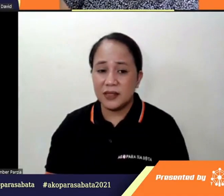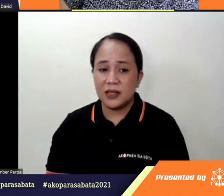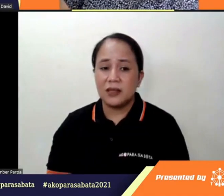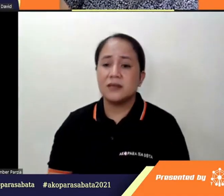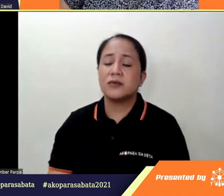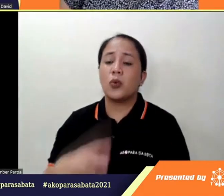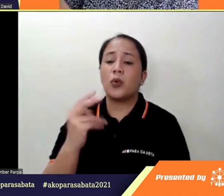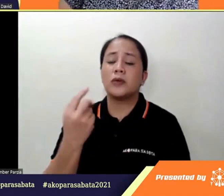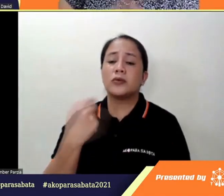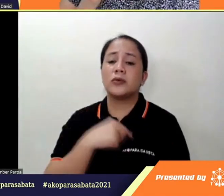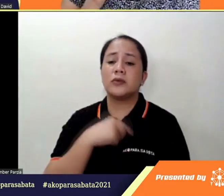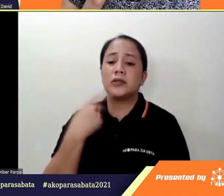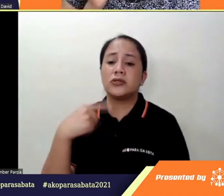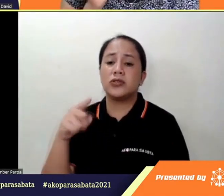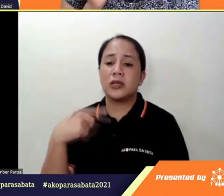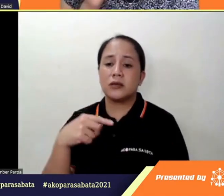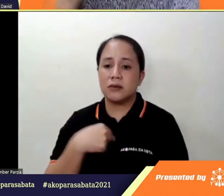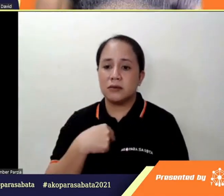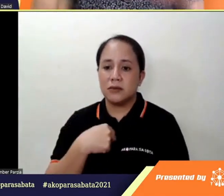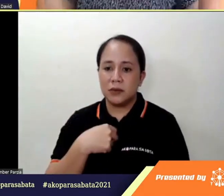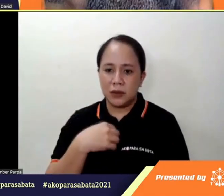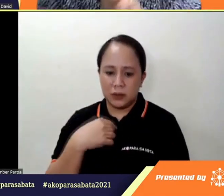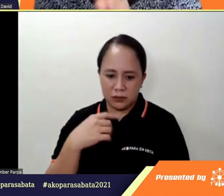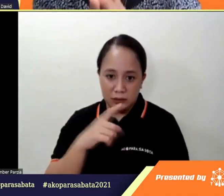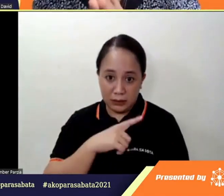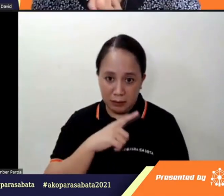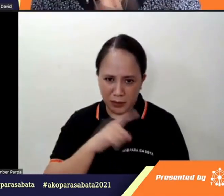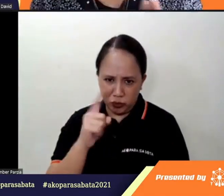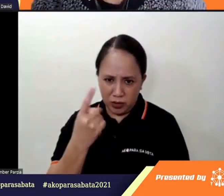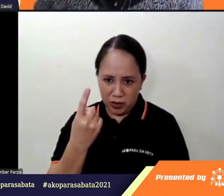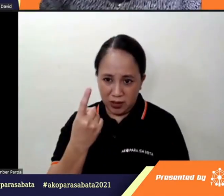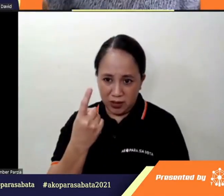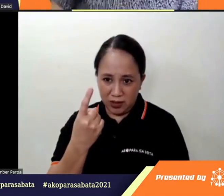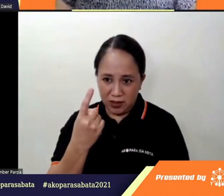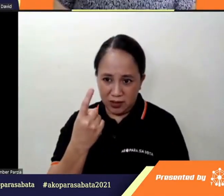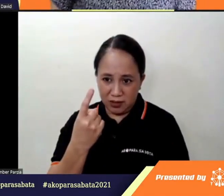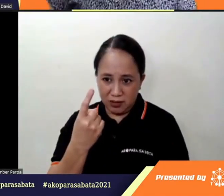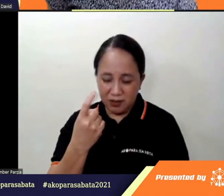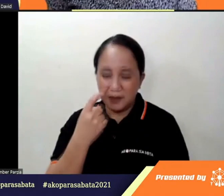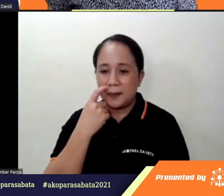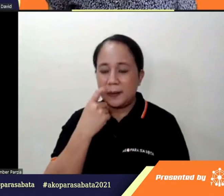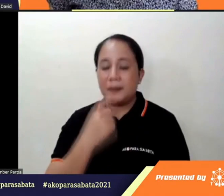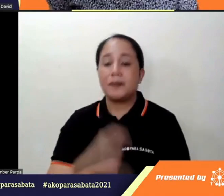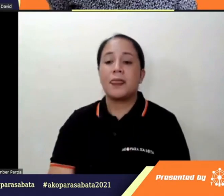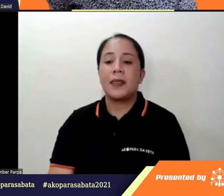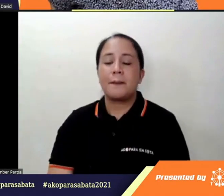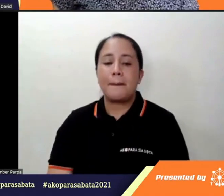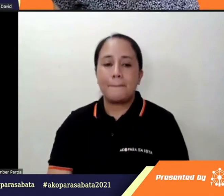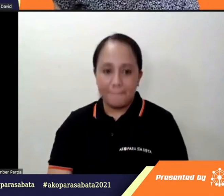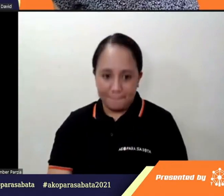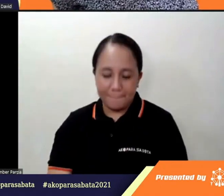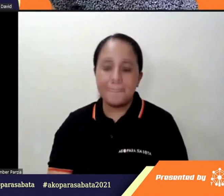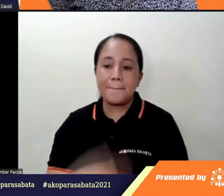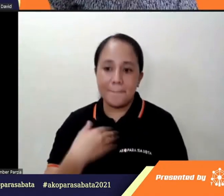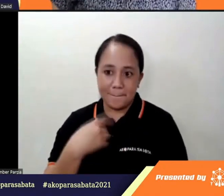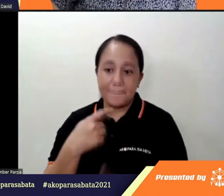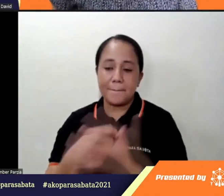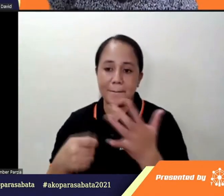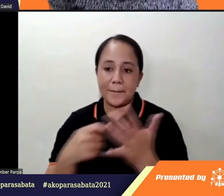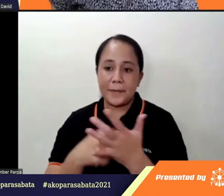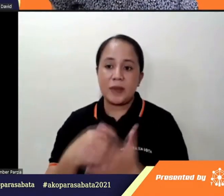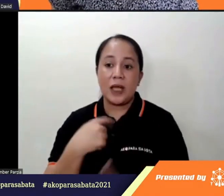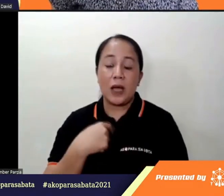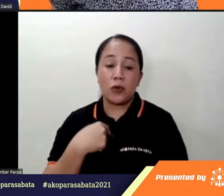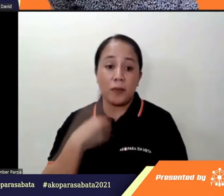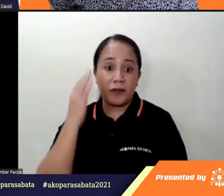we check? Baka naman tinatamad lang. Joke. So there are a number of tools. Ang